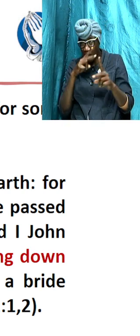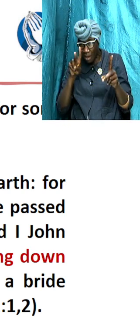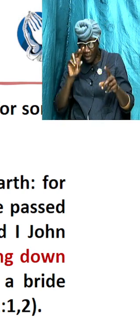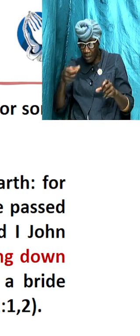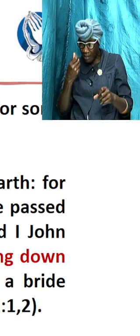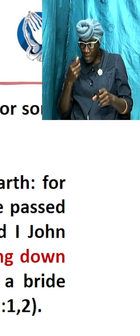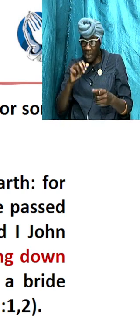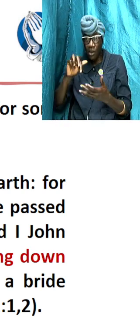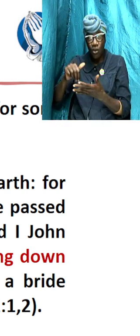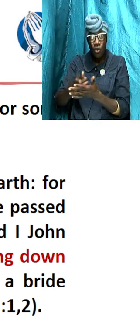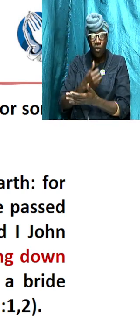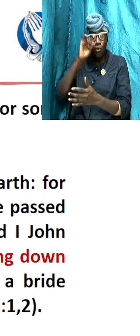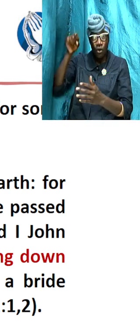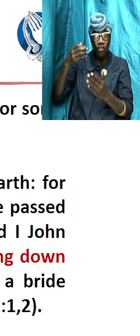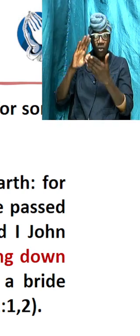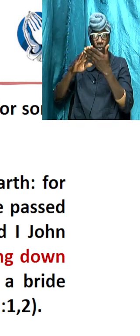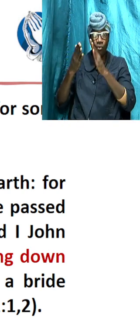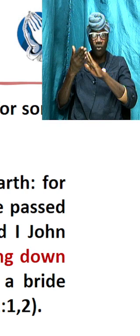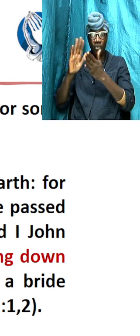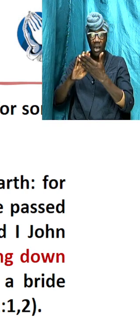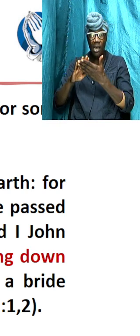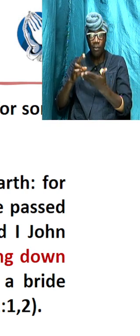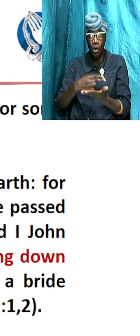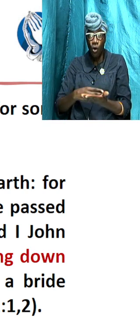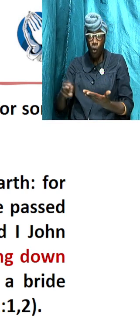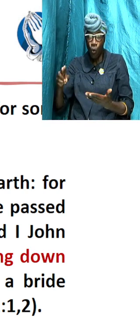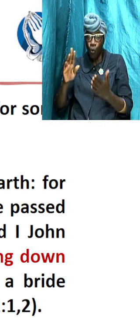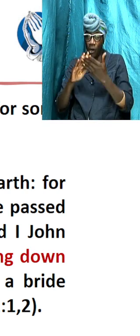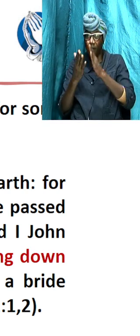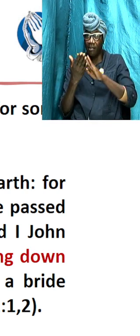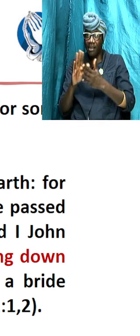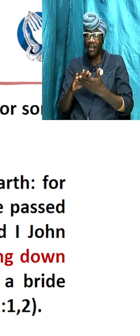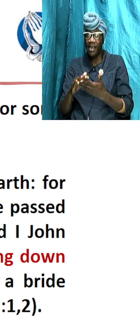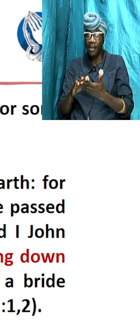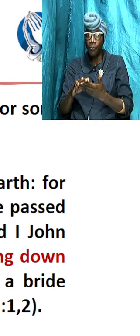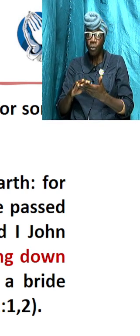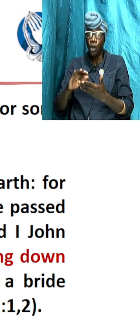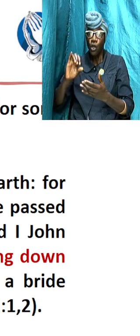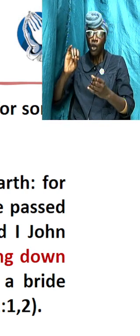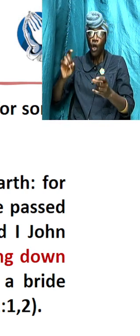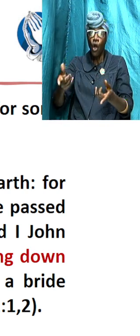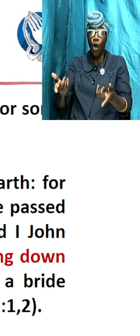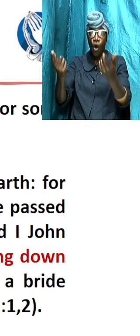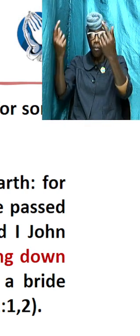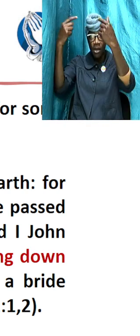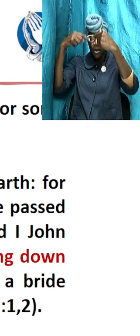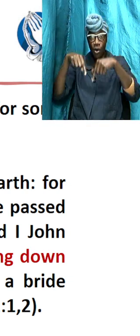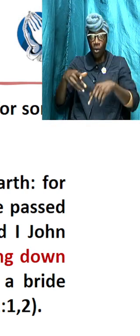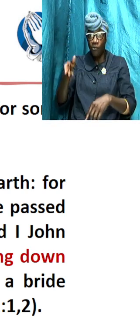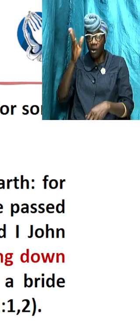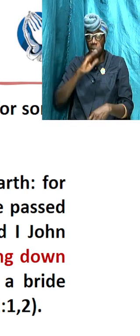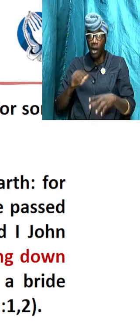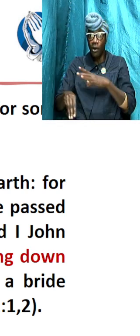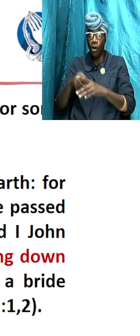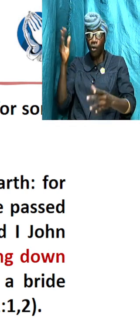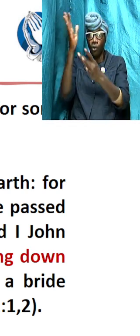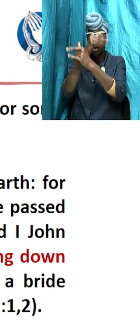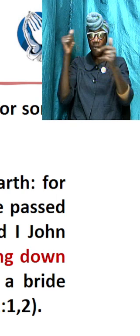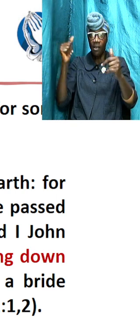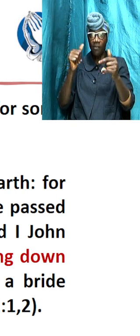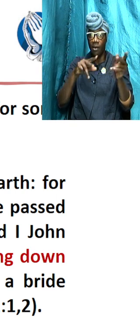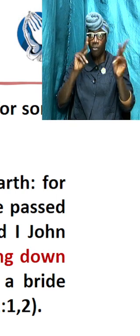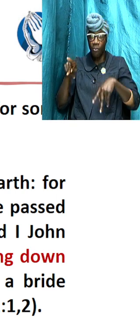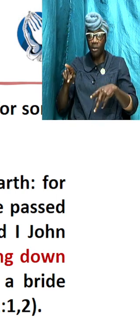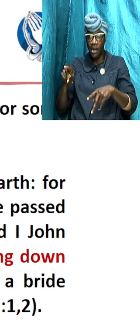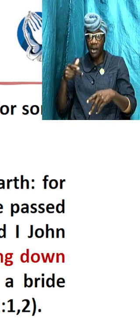God, hallelujah, out of heaven, prepared as a bride adorned for her husband. Do not miss